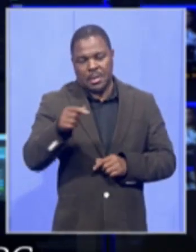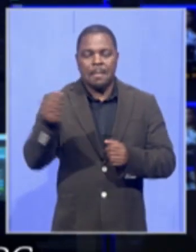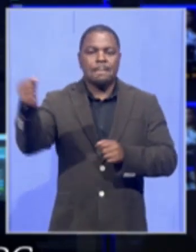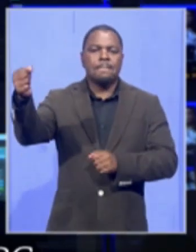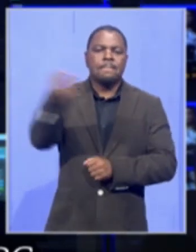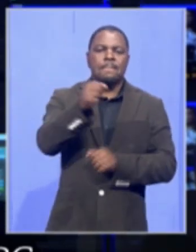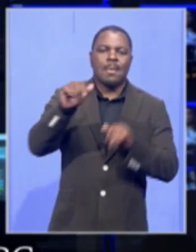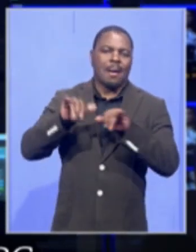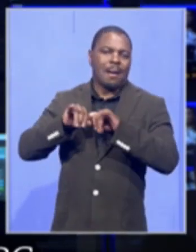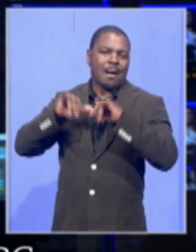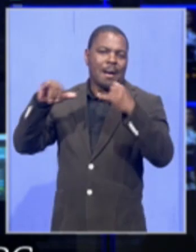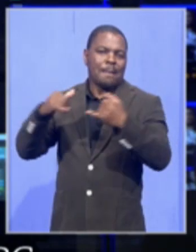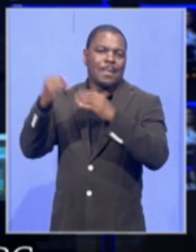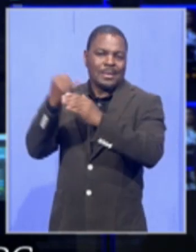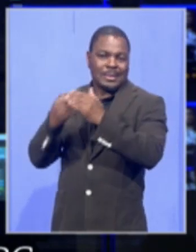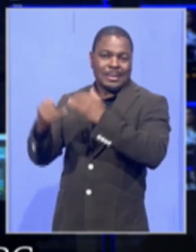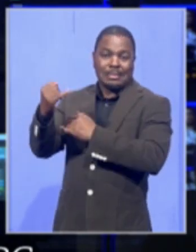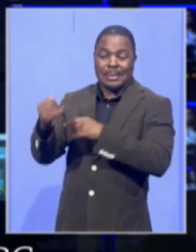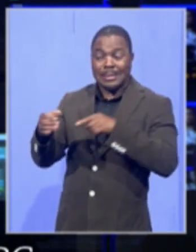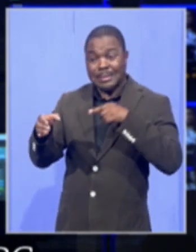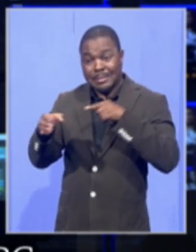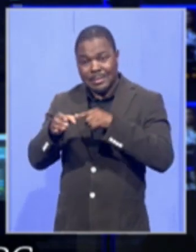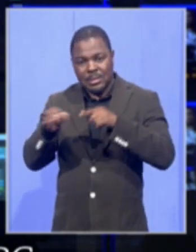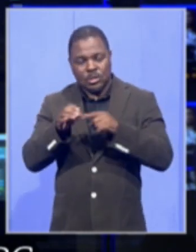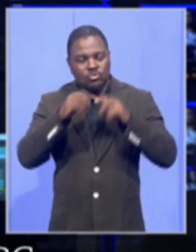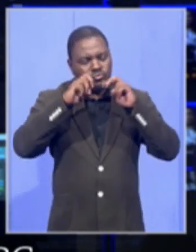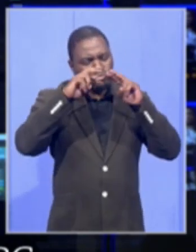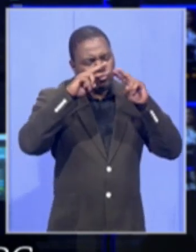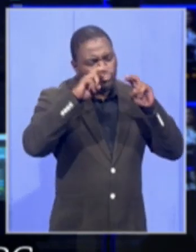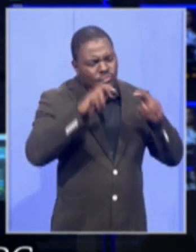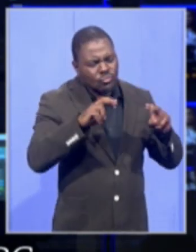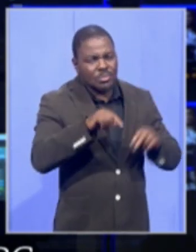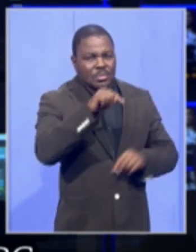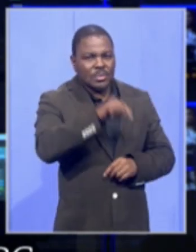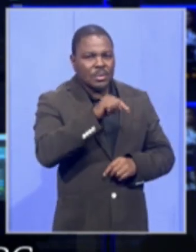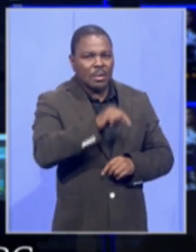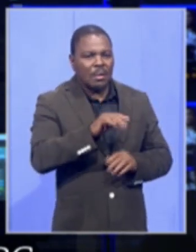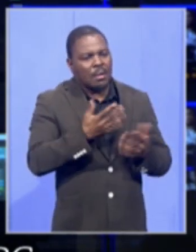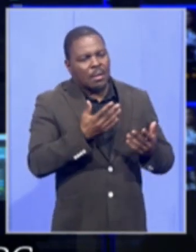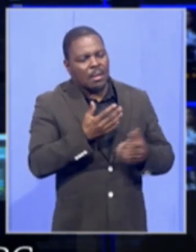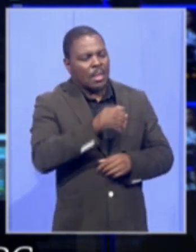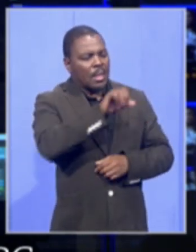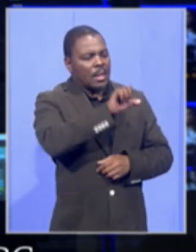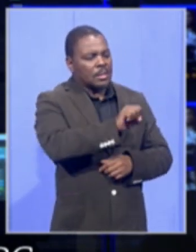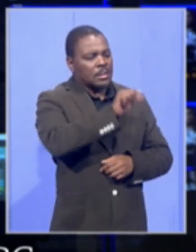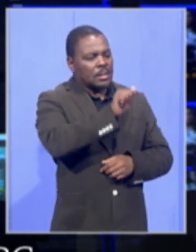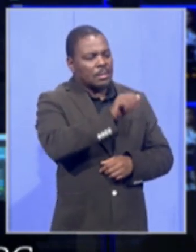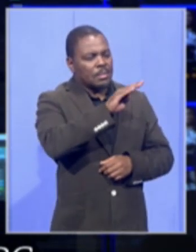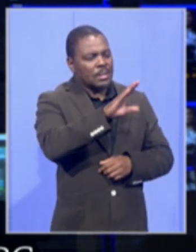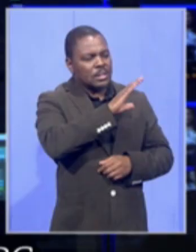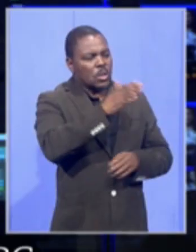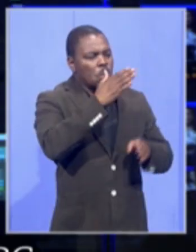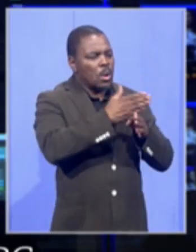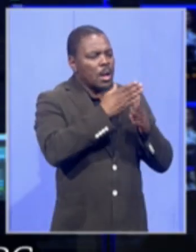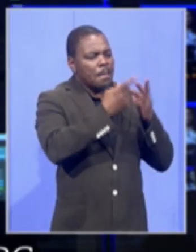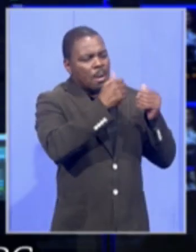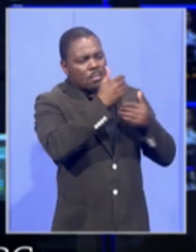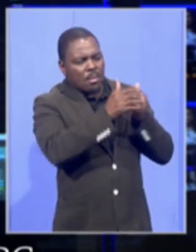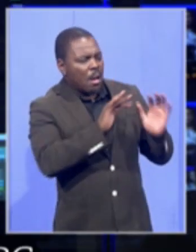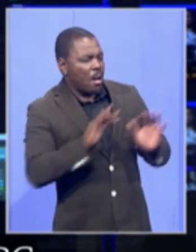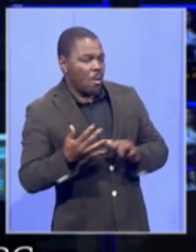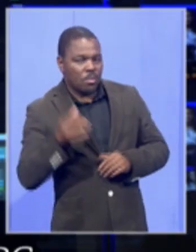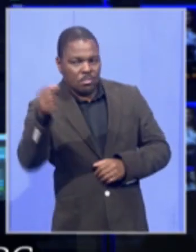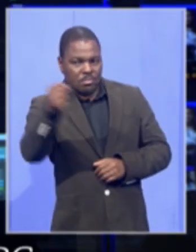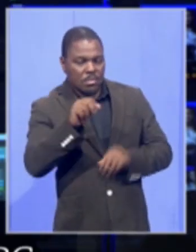ikemetseng ho fuputsa le ho etsa dikgothaletso tsa tekolo ya mehato ya tshebetso ya ditjhelete ka hara